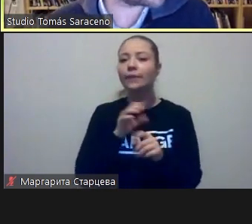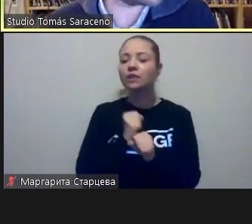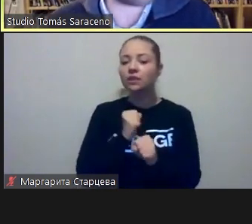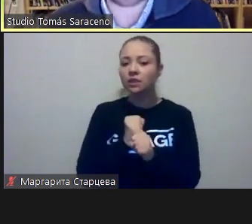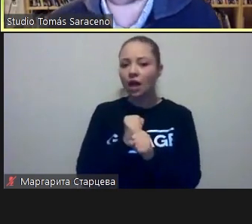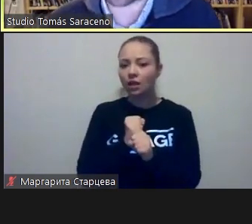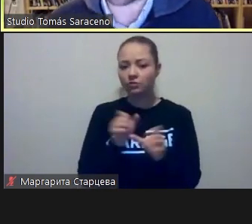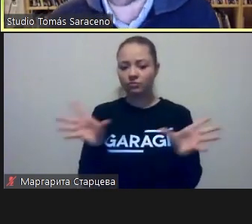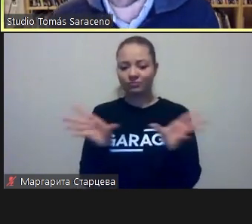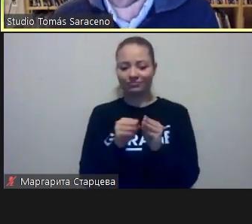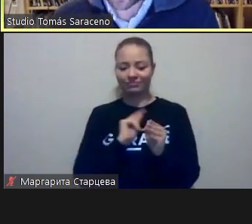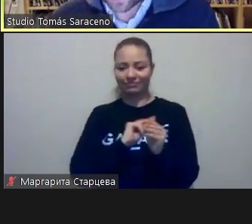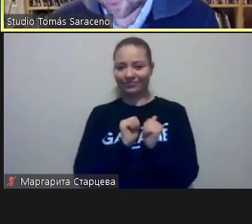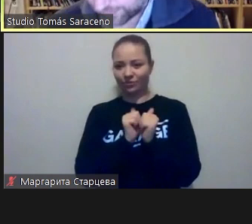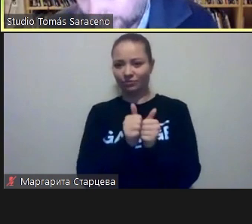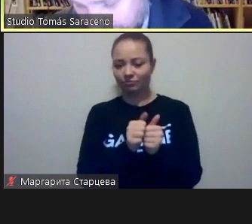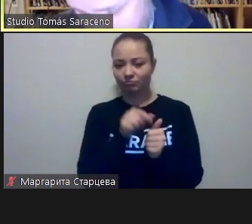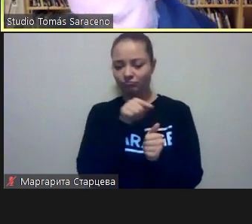a department of